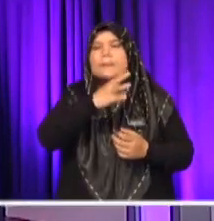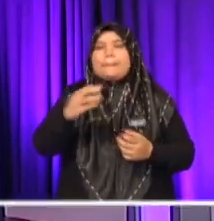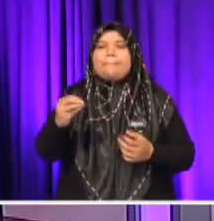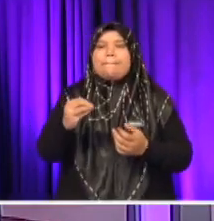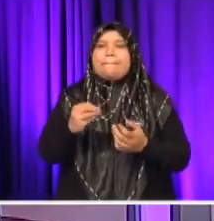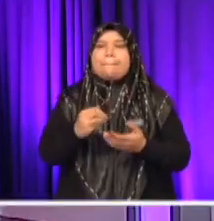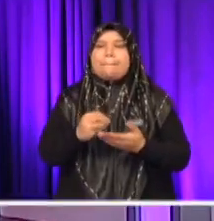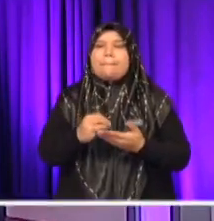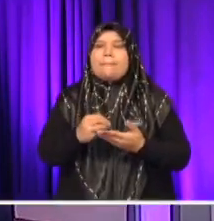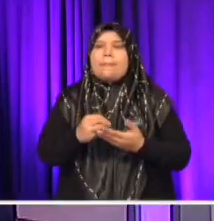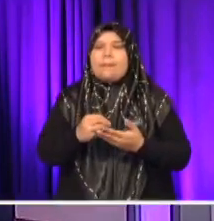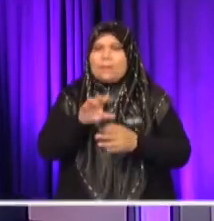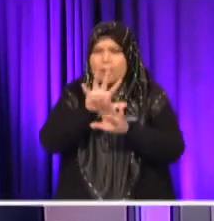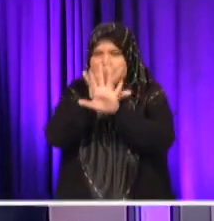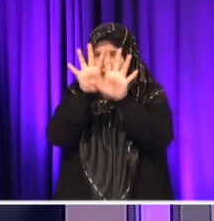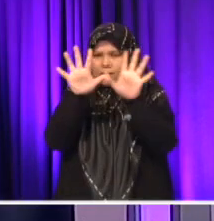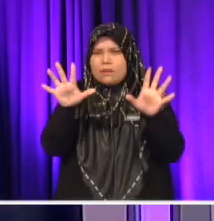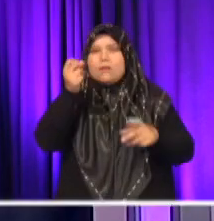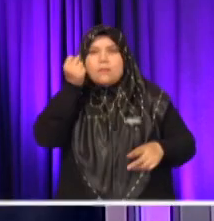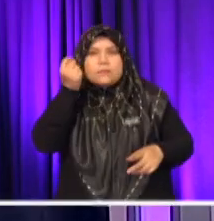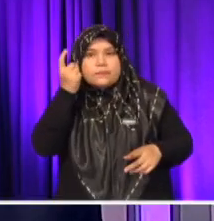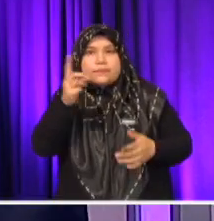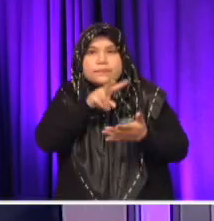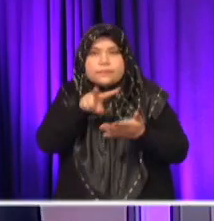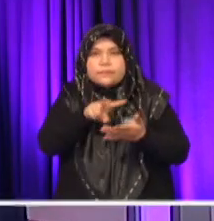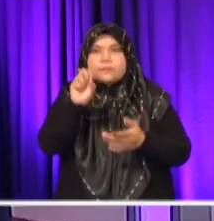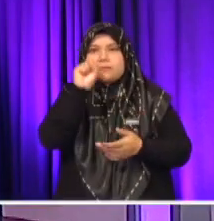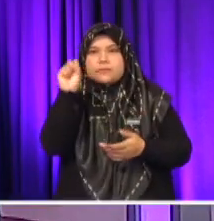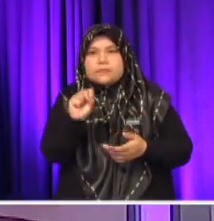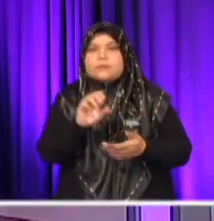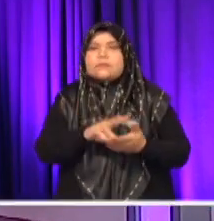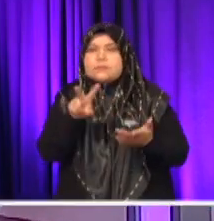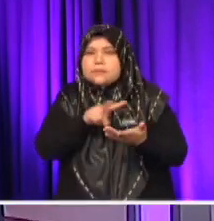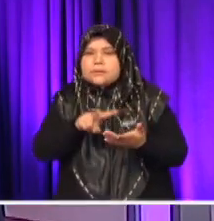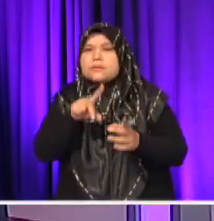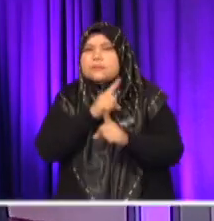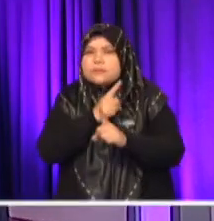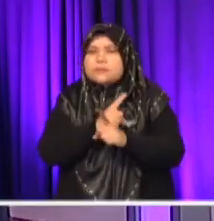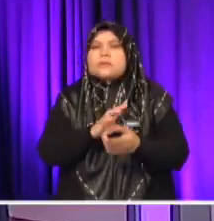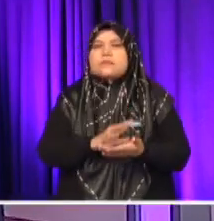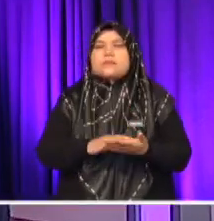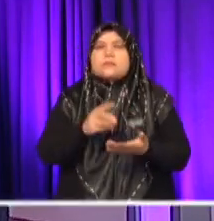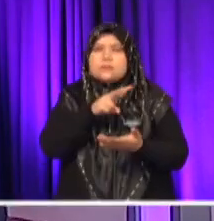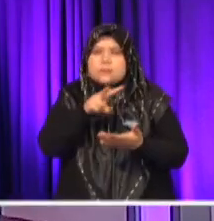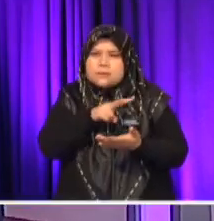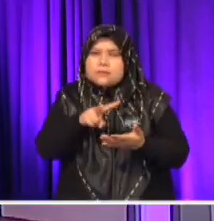clear instruction at the top of the paper later. Okay. And then they have to read the text carefully.